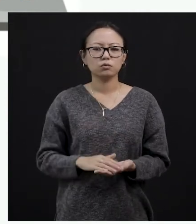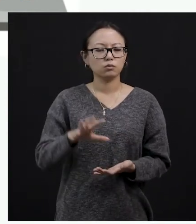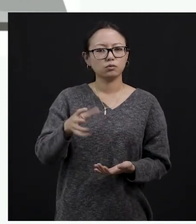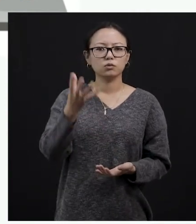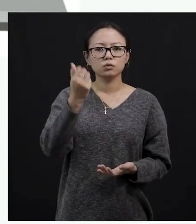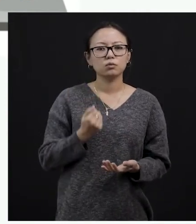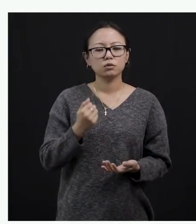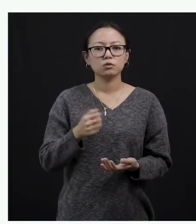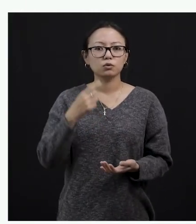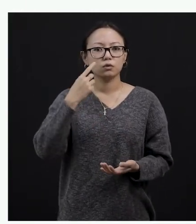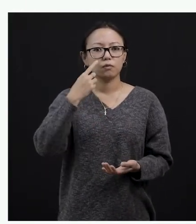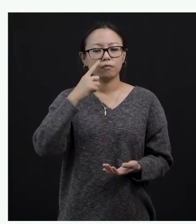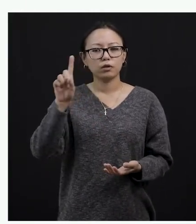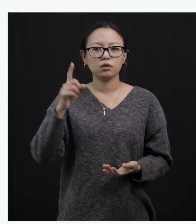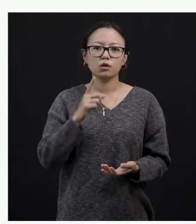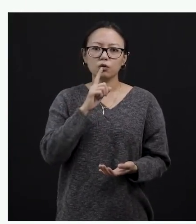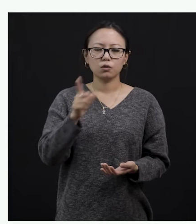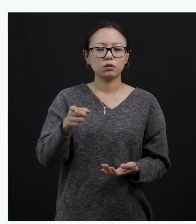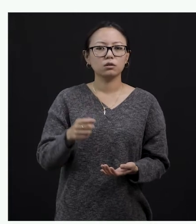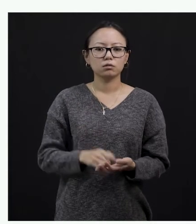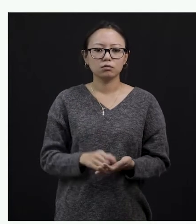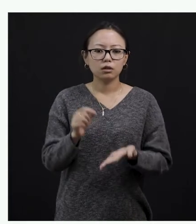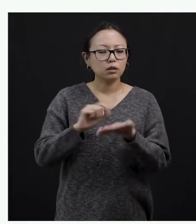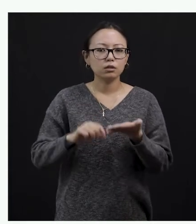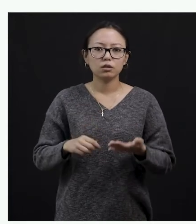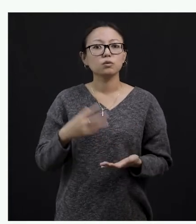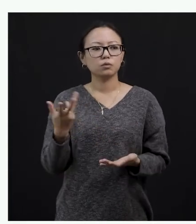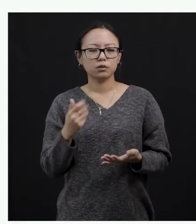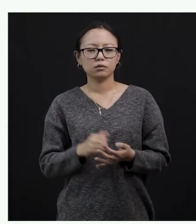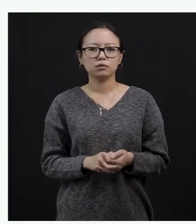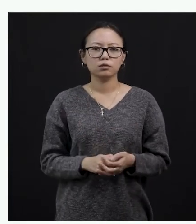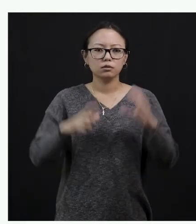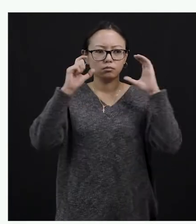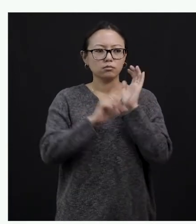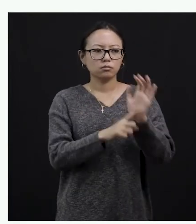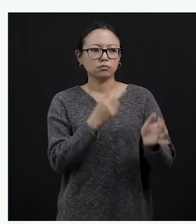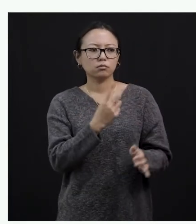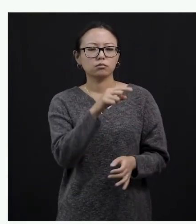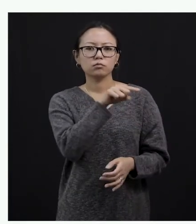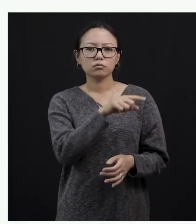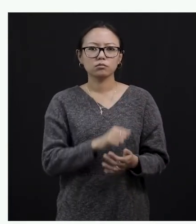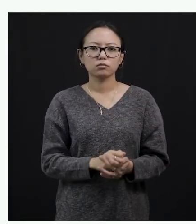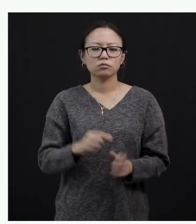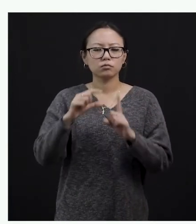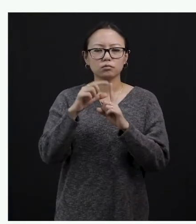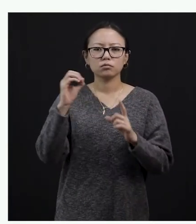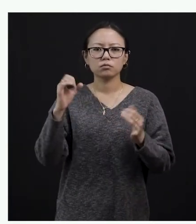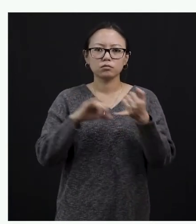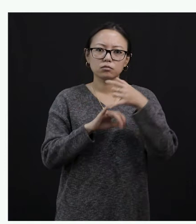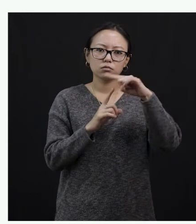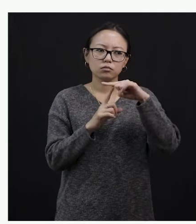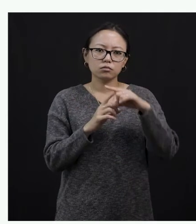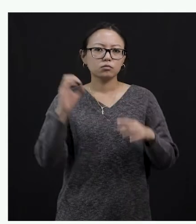about the letters. Okay, so this is post office. If you don't have the post box, the